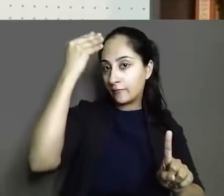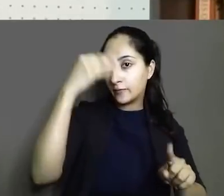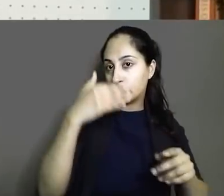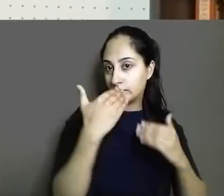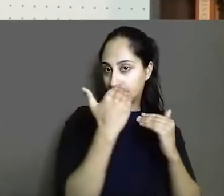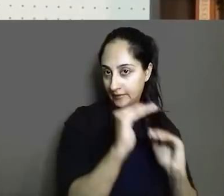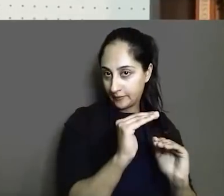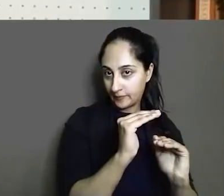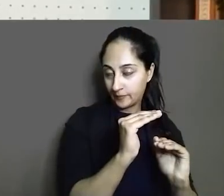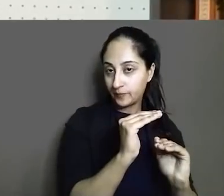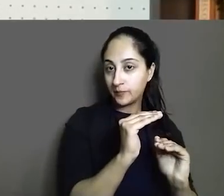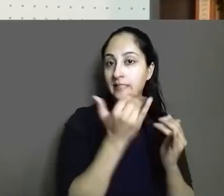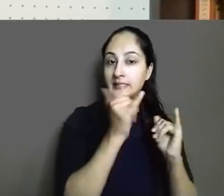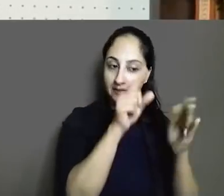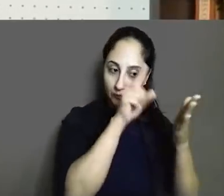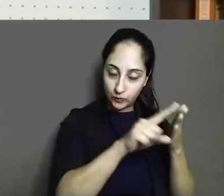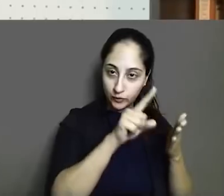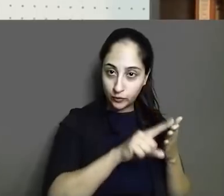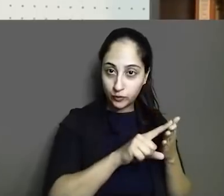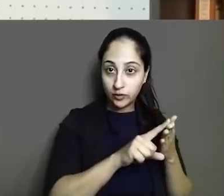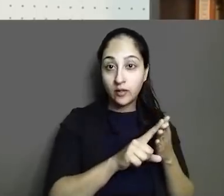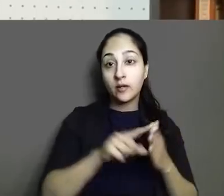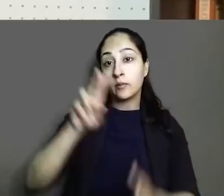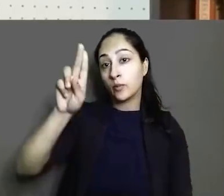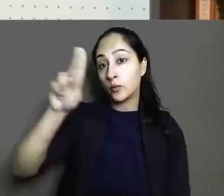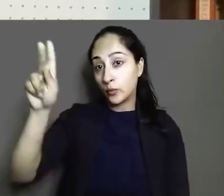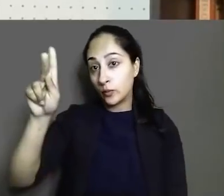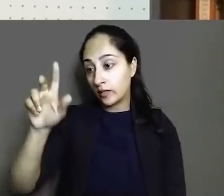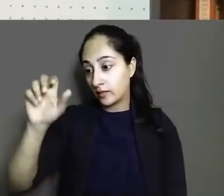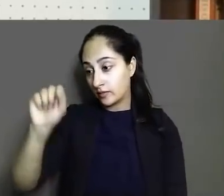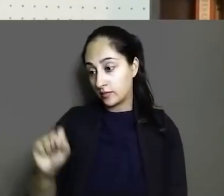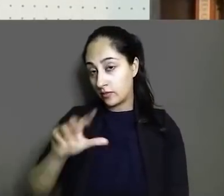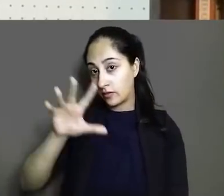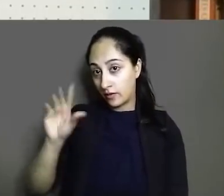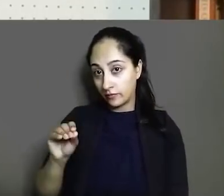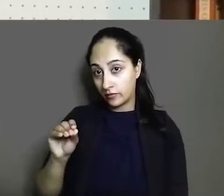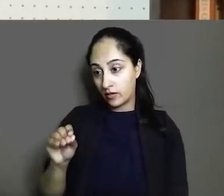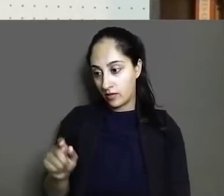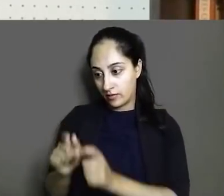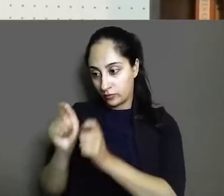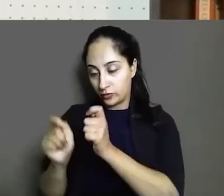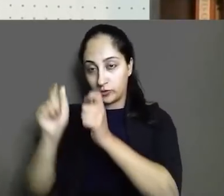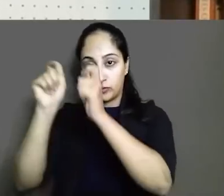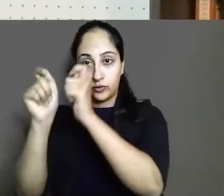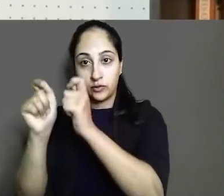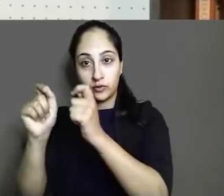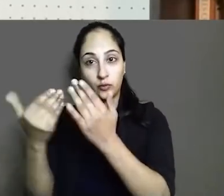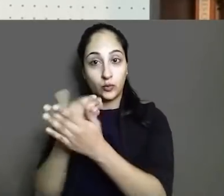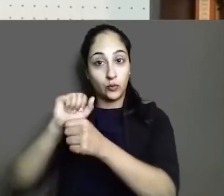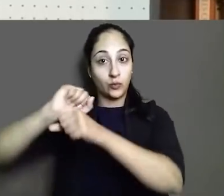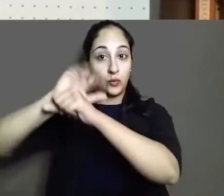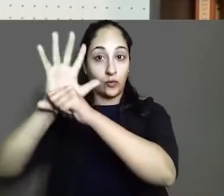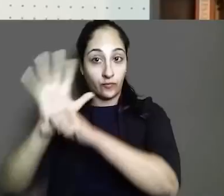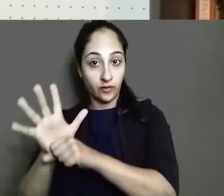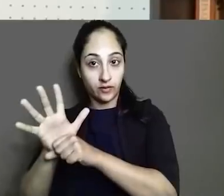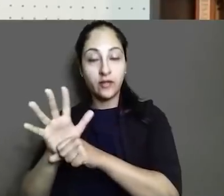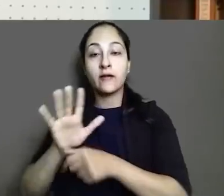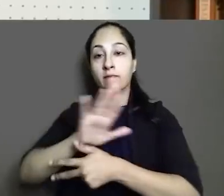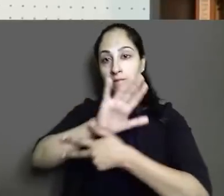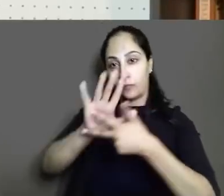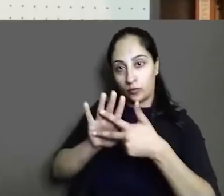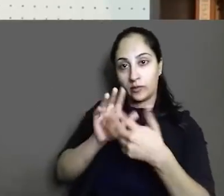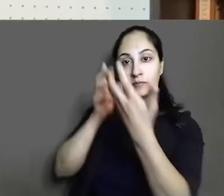UK, the variant that was first identified in United Kingdom, and also the one that was first identified in South Africa.